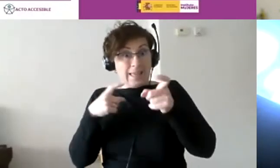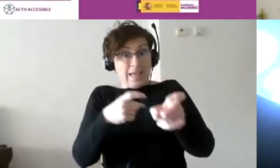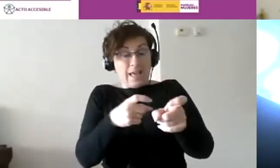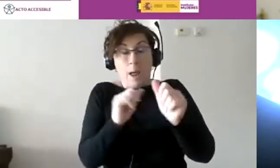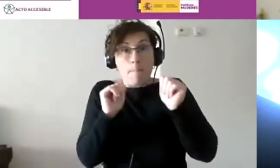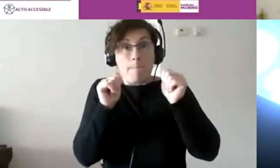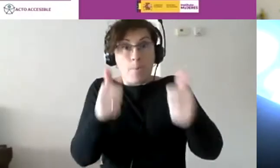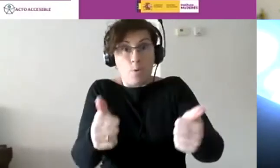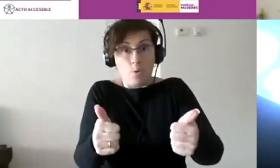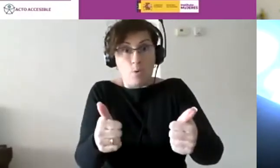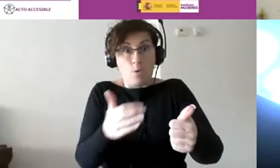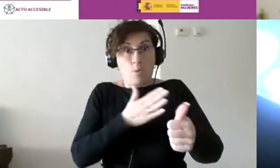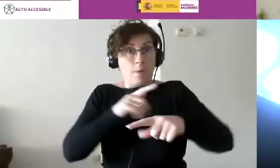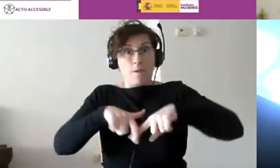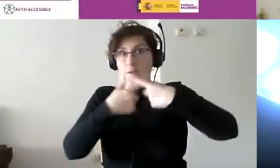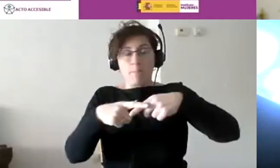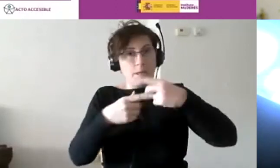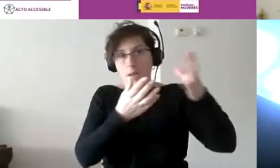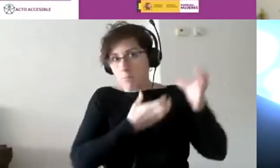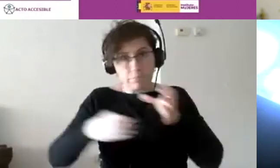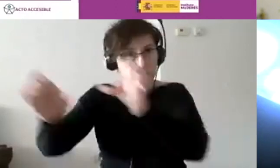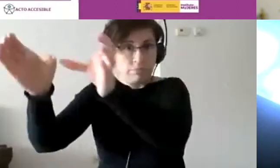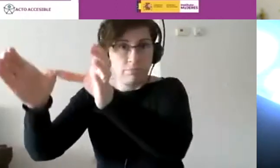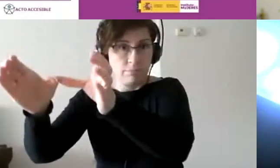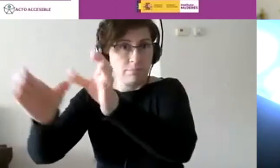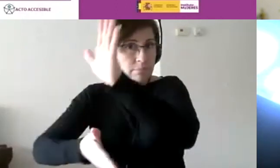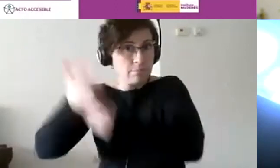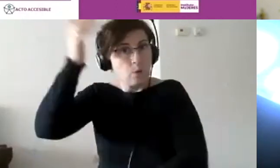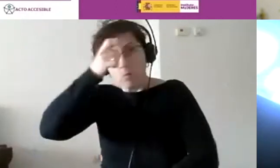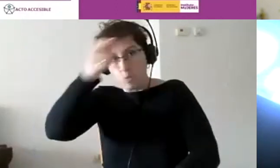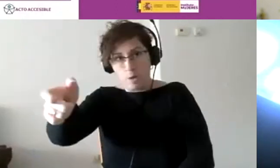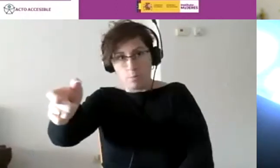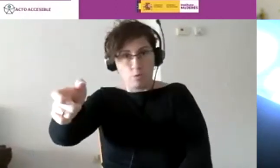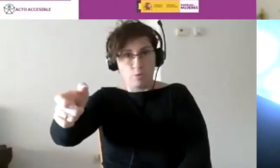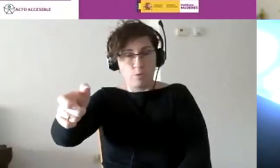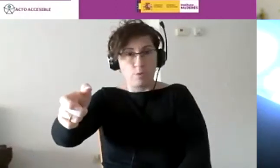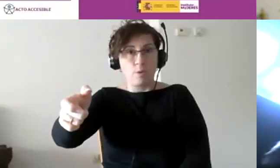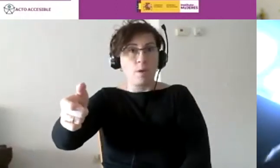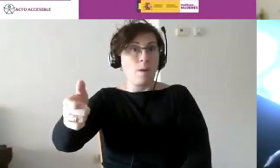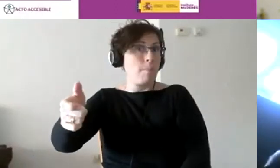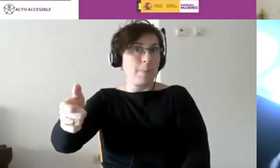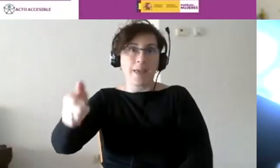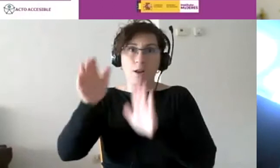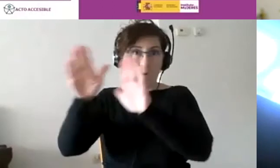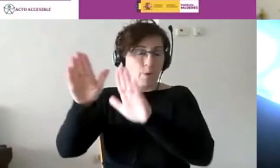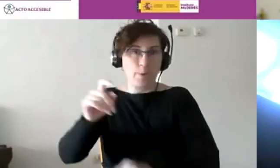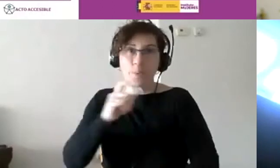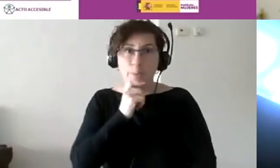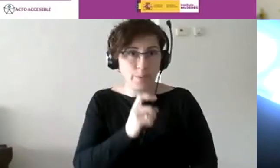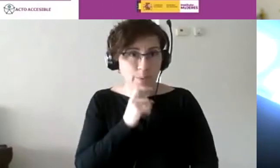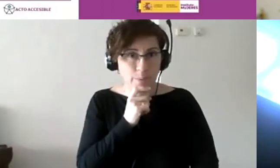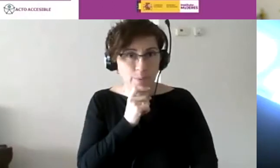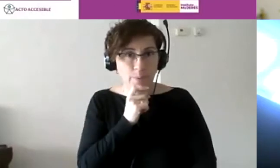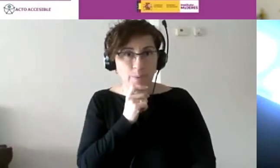Rayon. It is very hard to stay there now. And we need 3 days to come back to Kiev, but it's